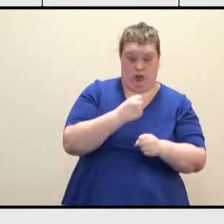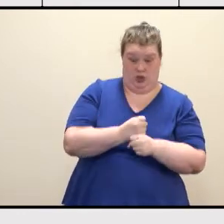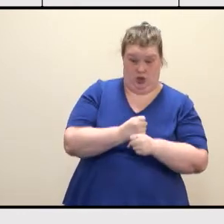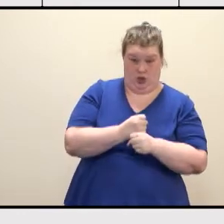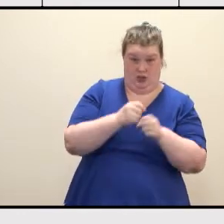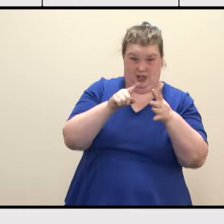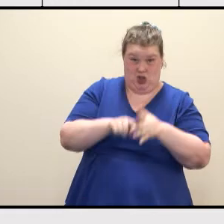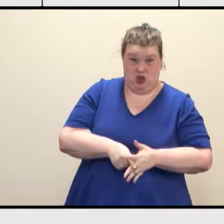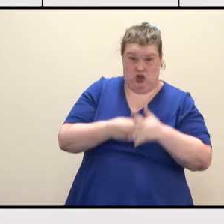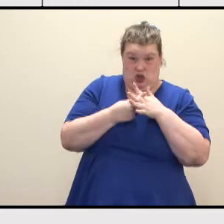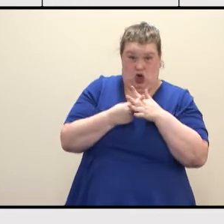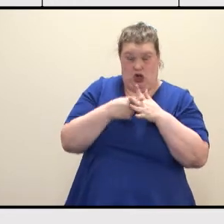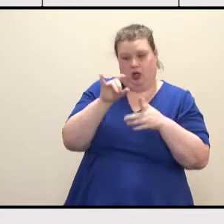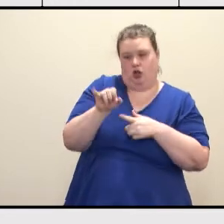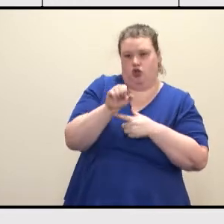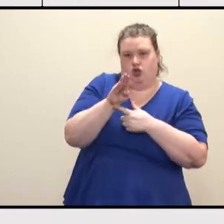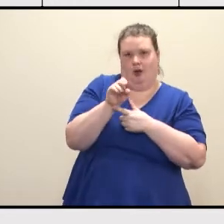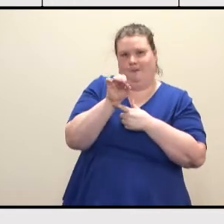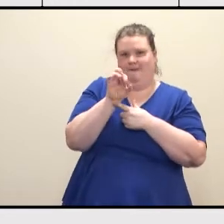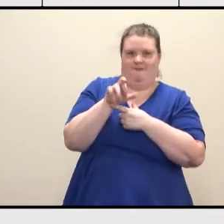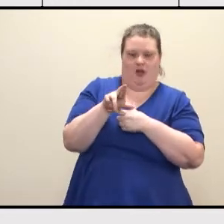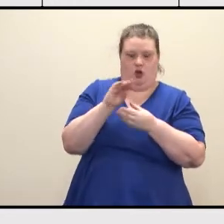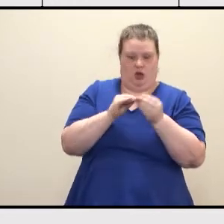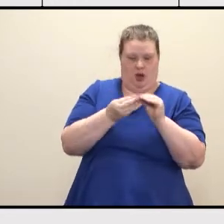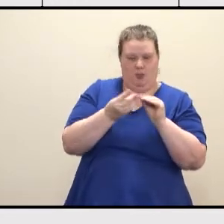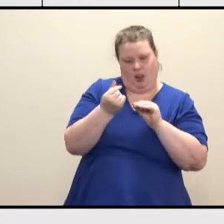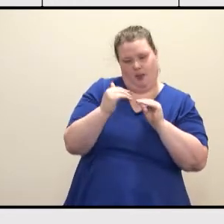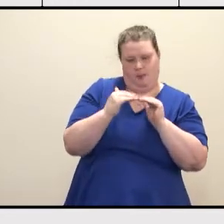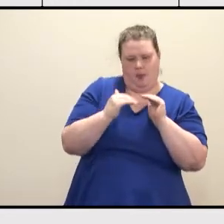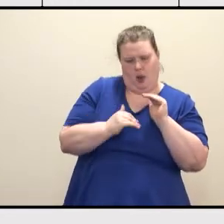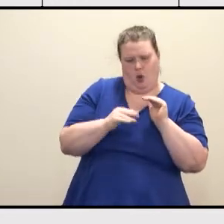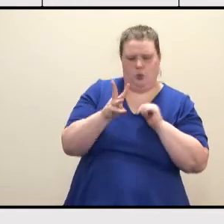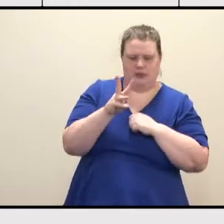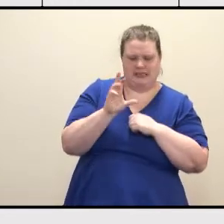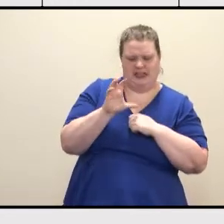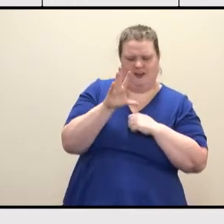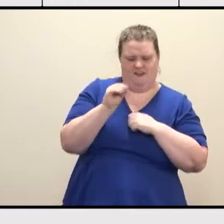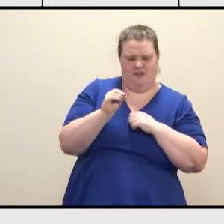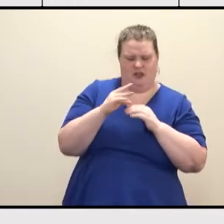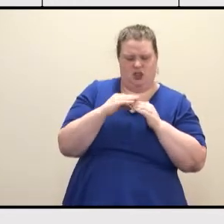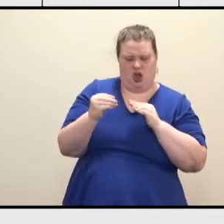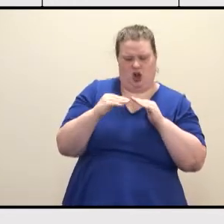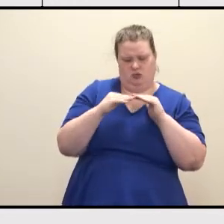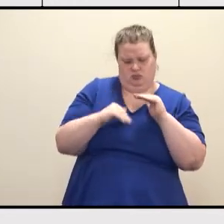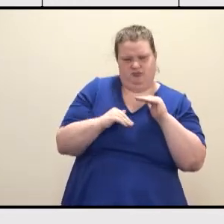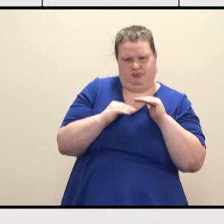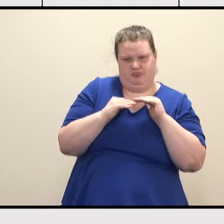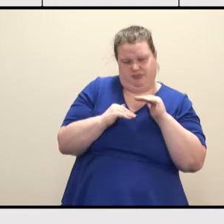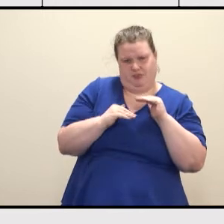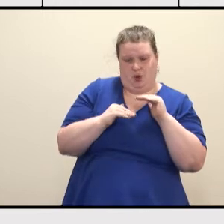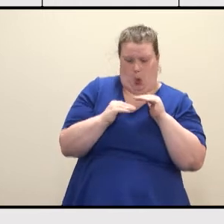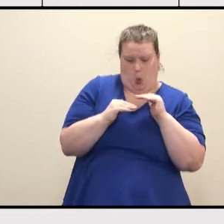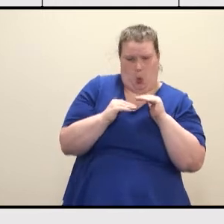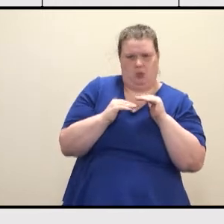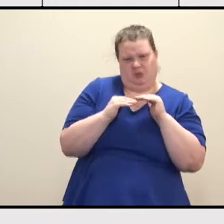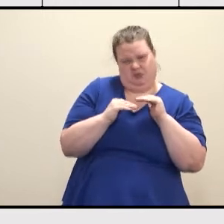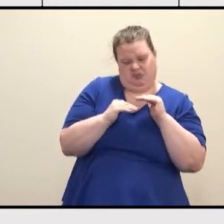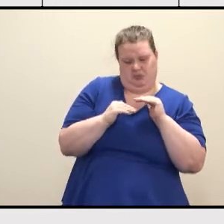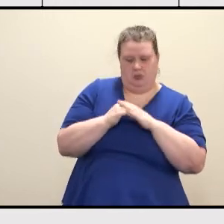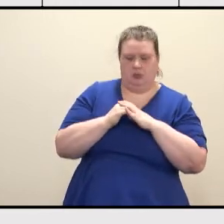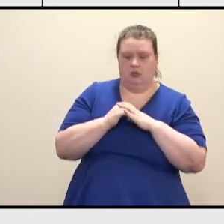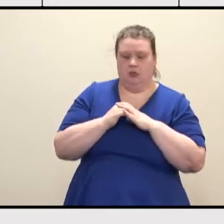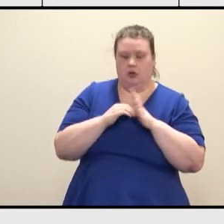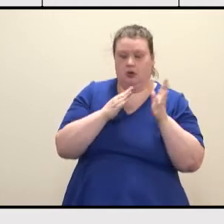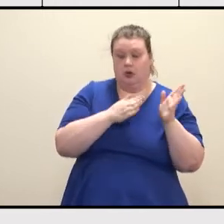salary, or that job fair number, you are a little bit below $650, so you're pretty close to market, but just slightly below. And